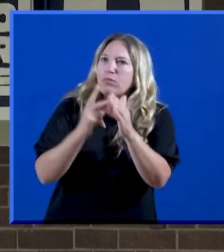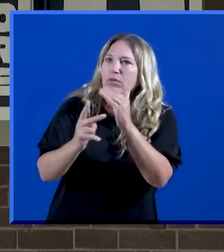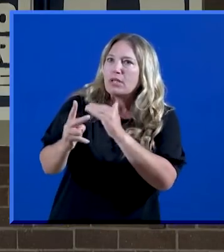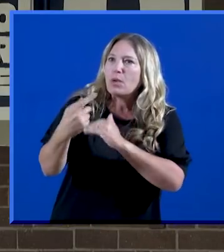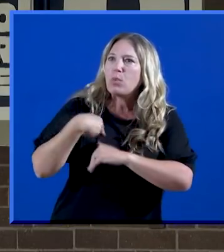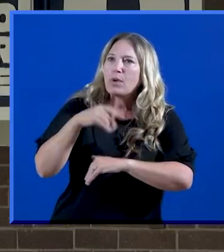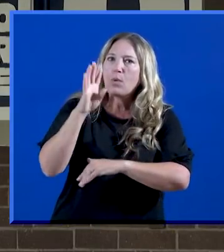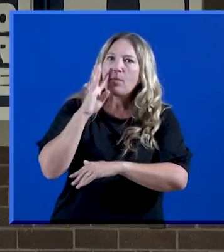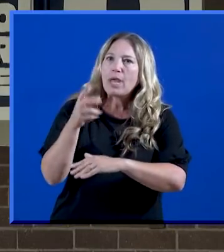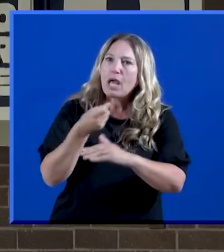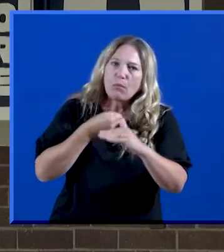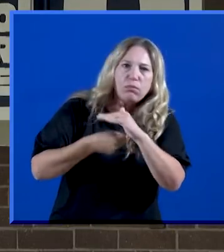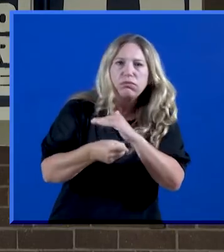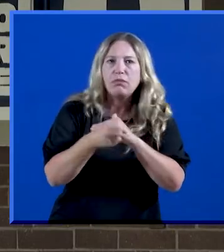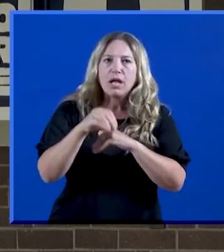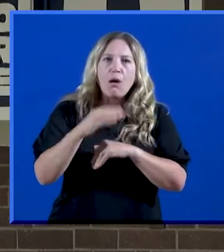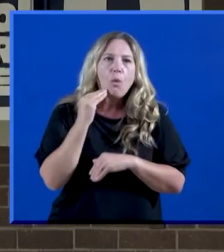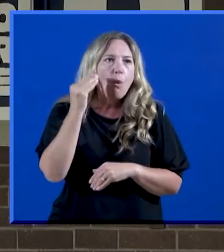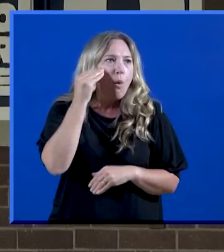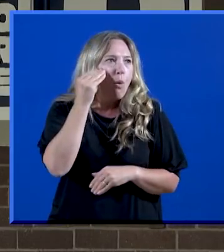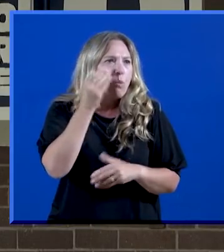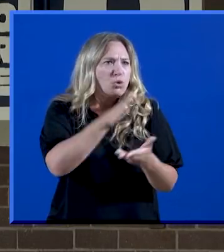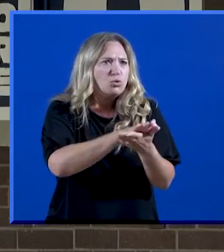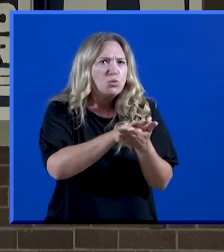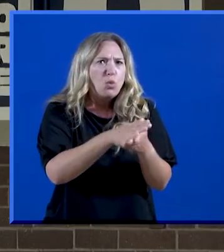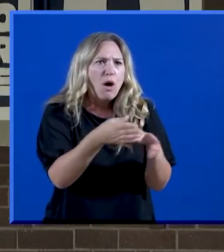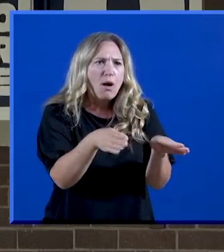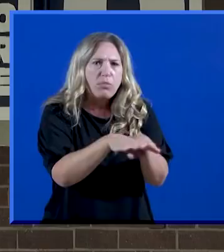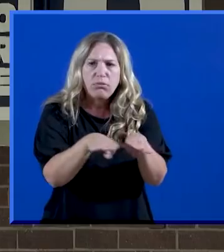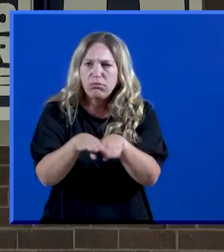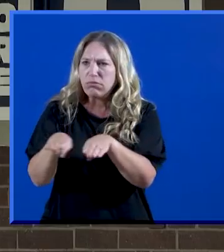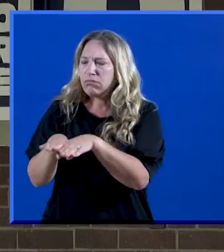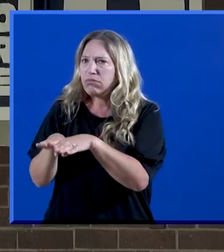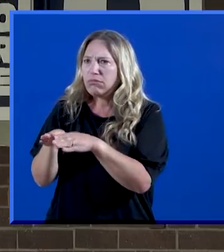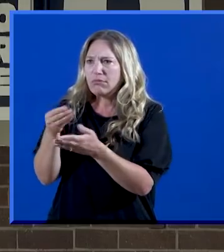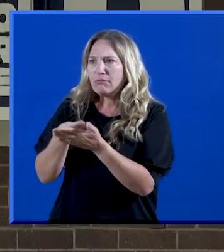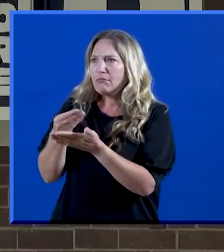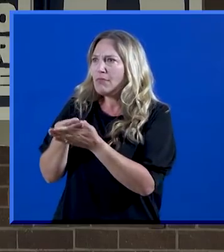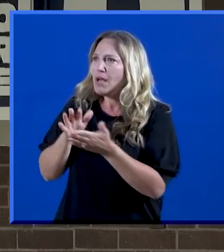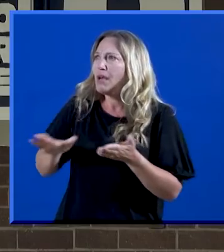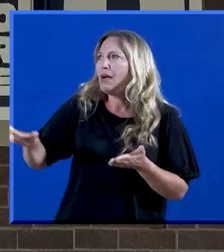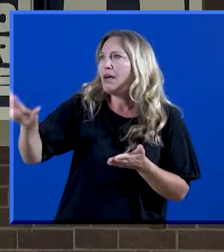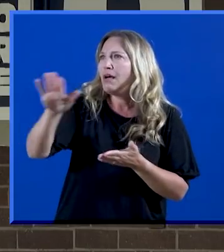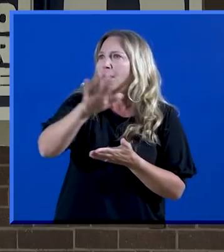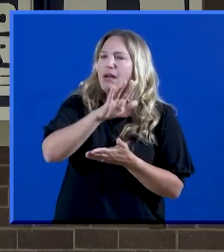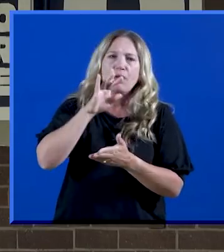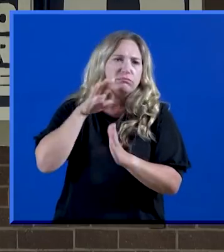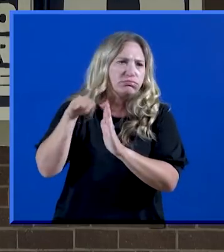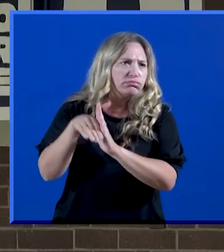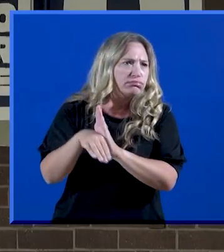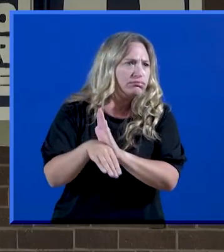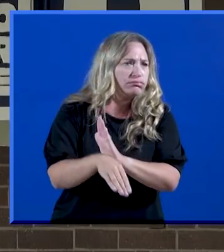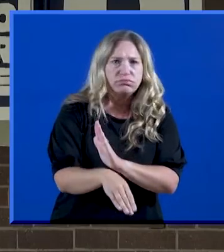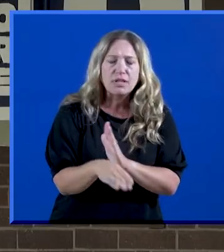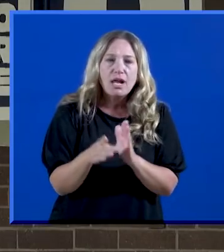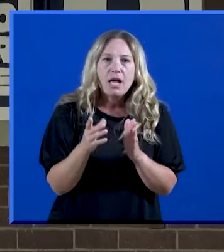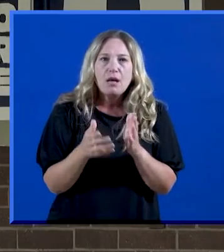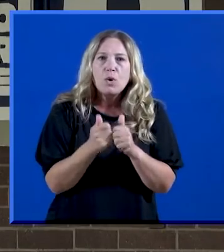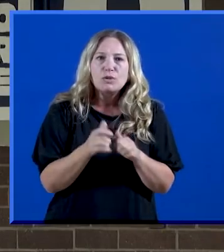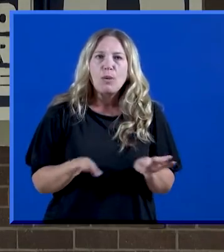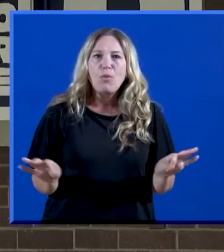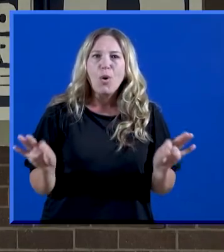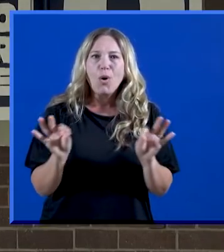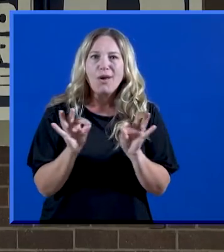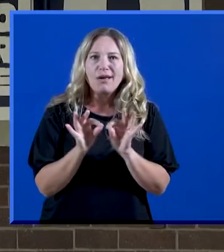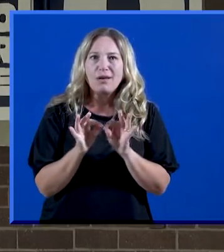ever have predicted that we would be quarantined to our homes, that schools would be closed, that economies across the globe would be shut down,